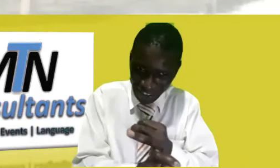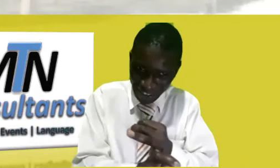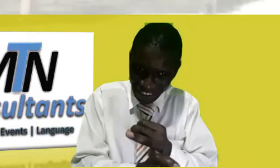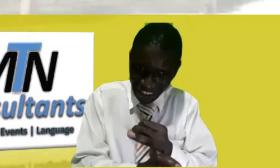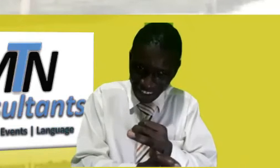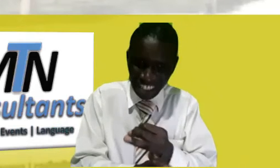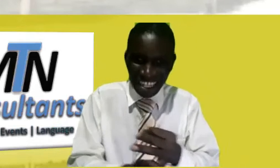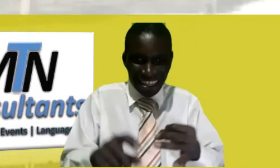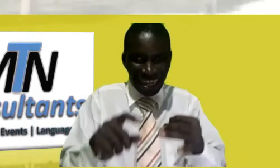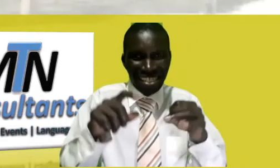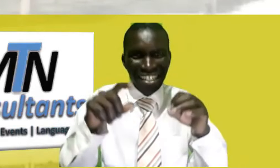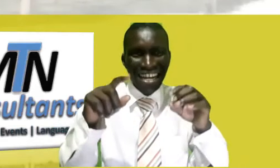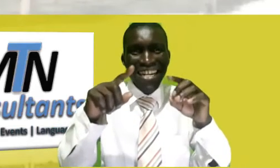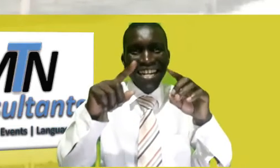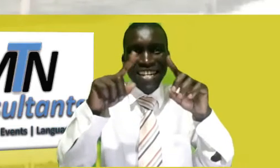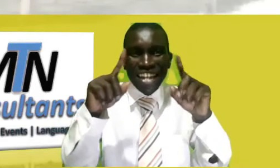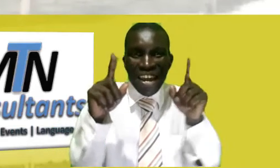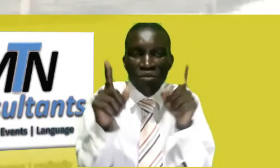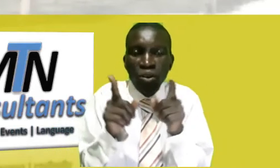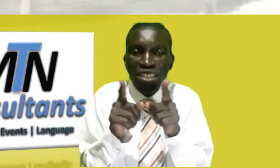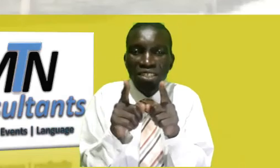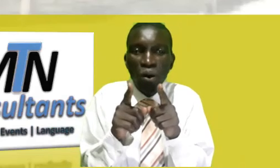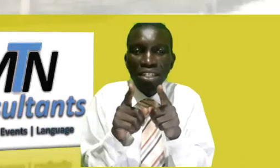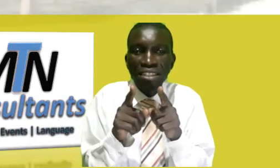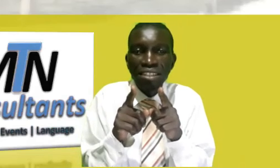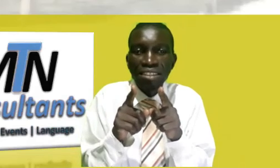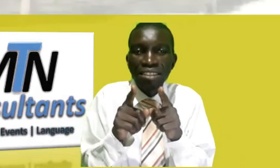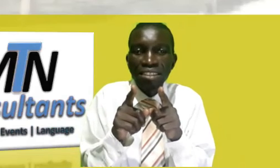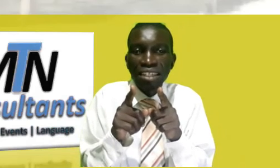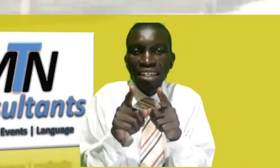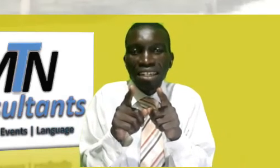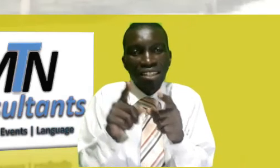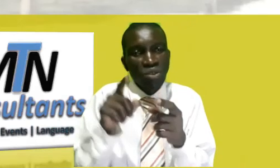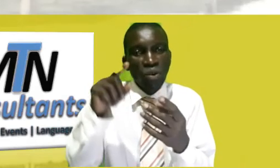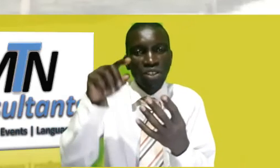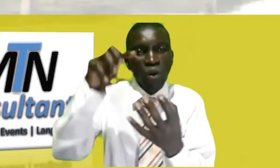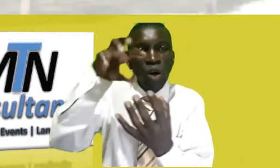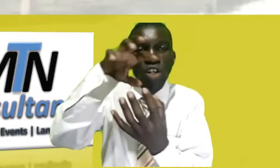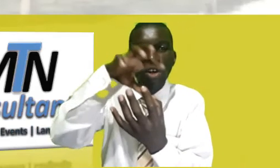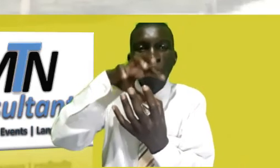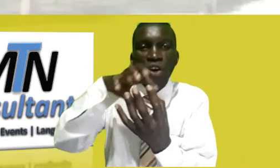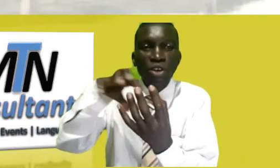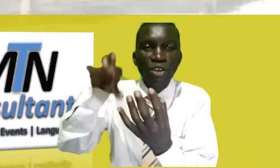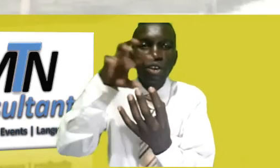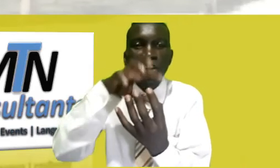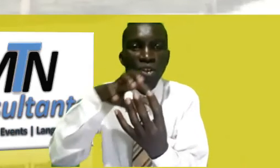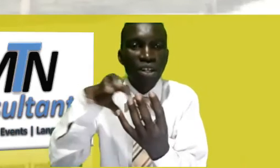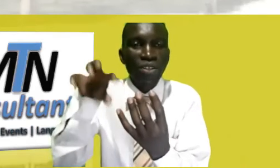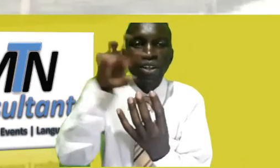woman. You see, that sign name on its own has got all your